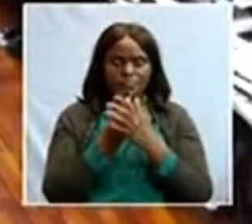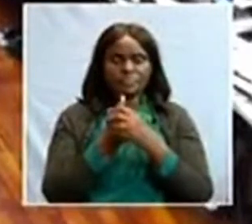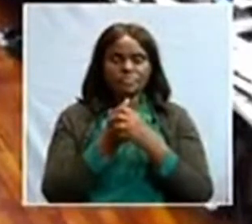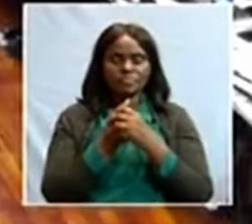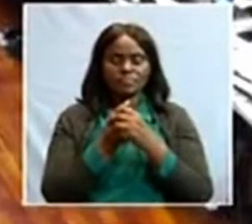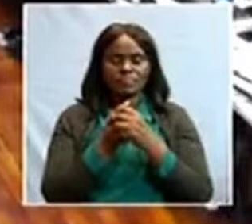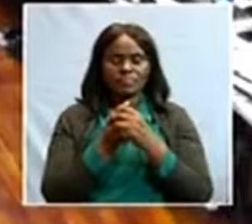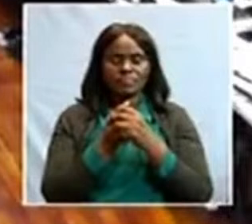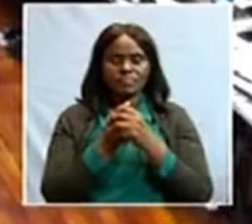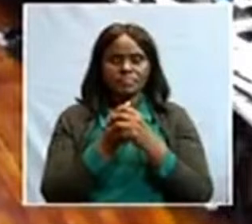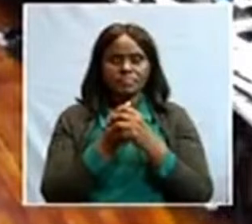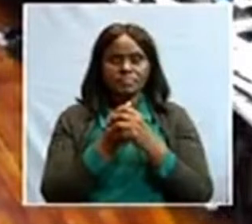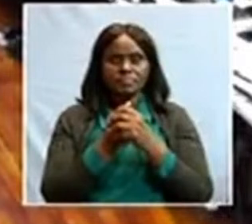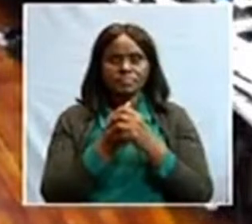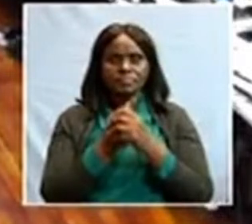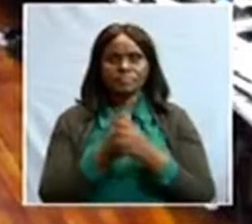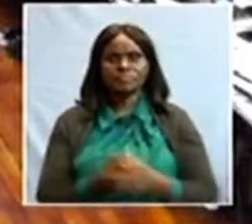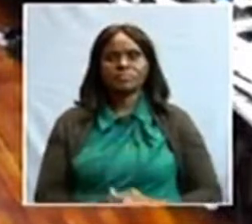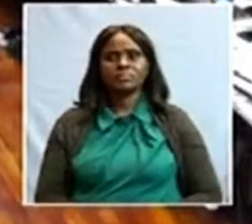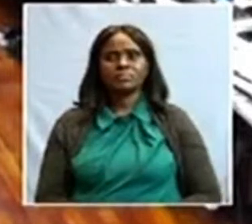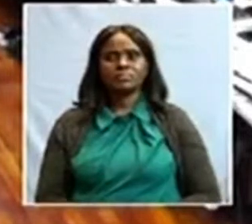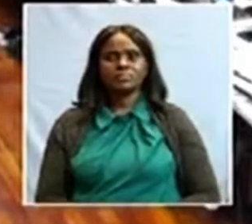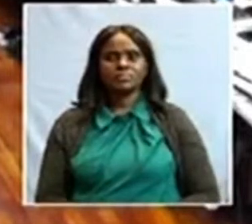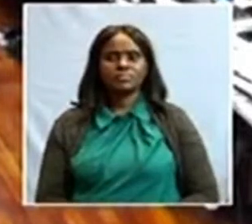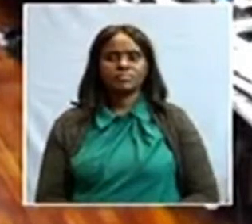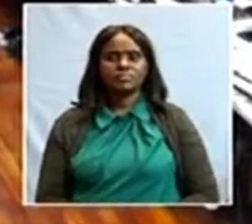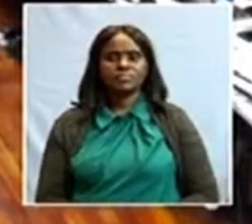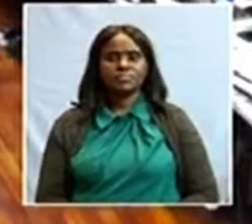director? When you are committing yourself, you just